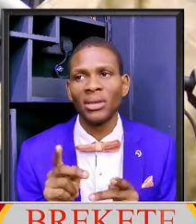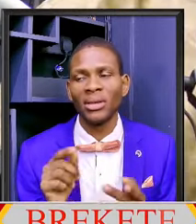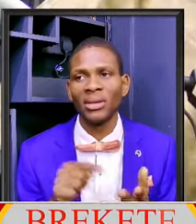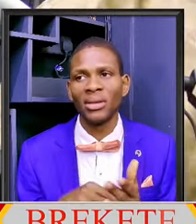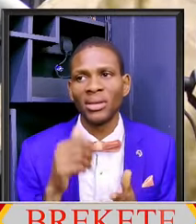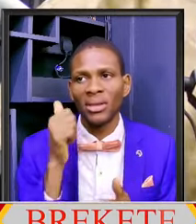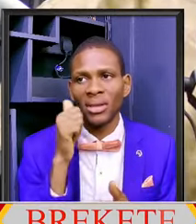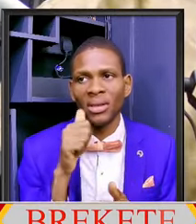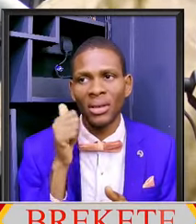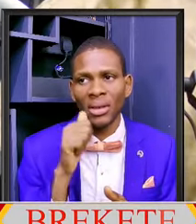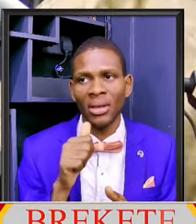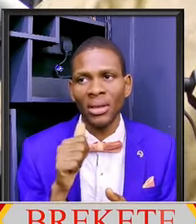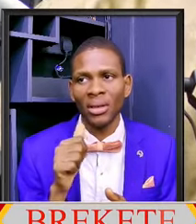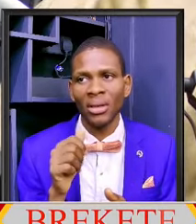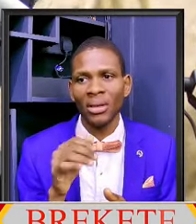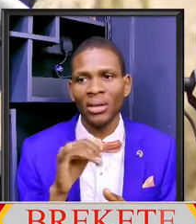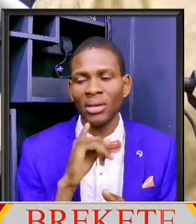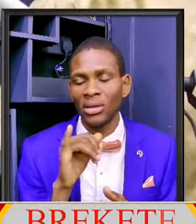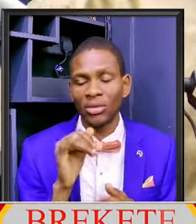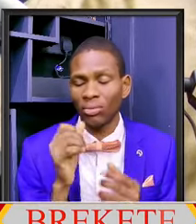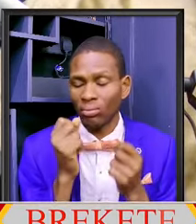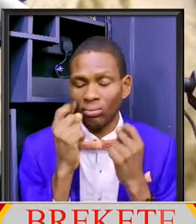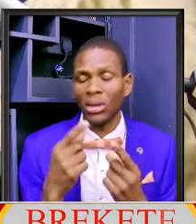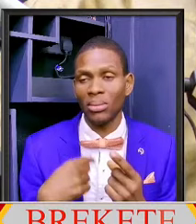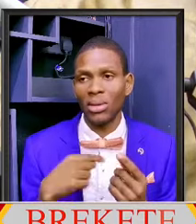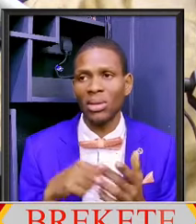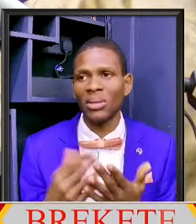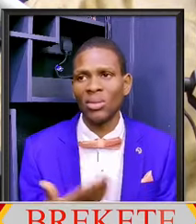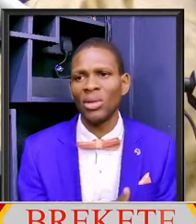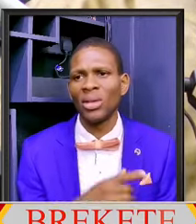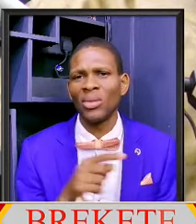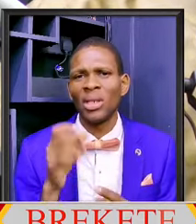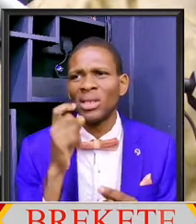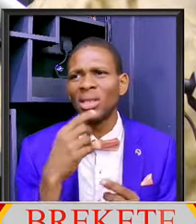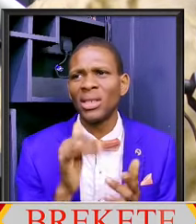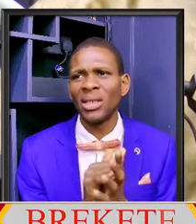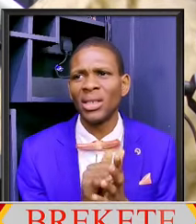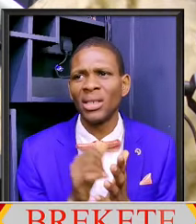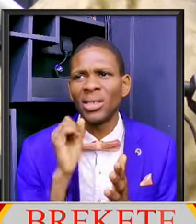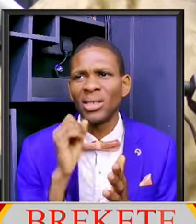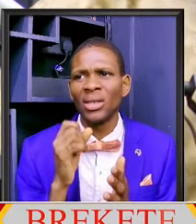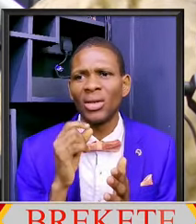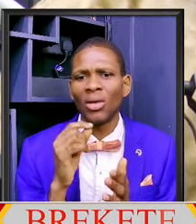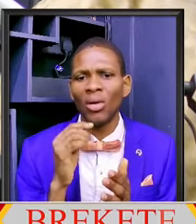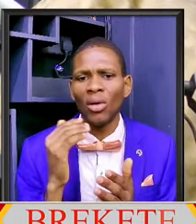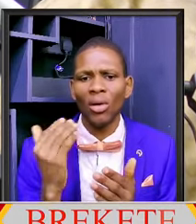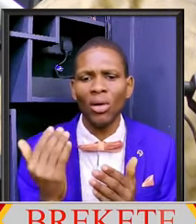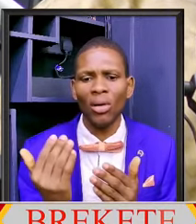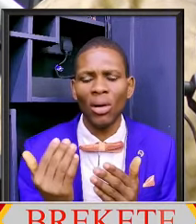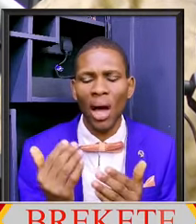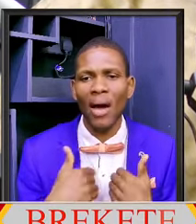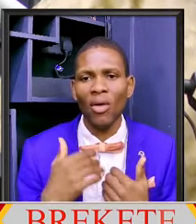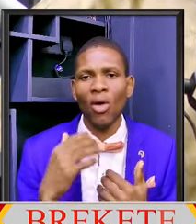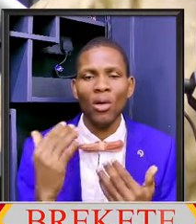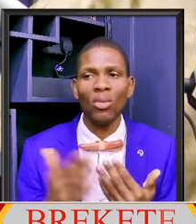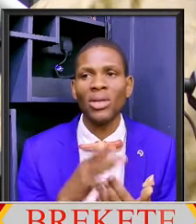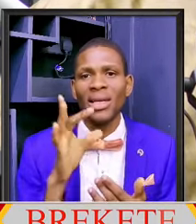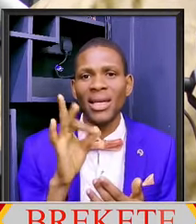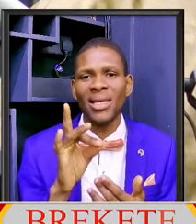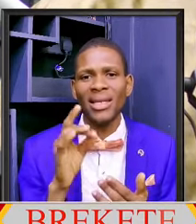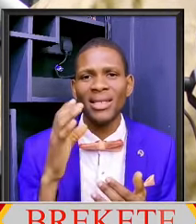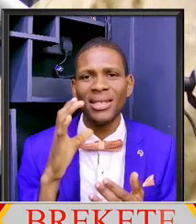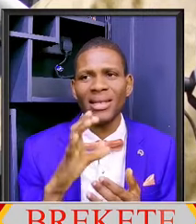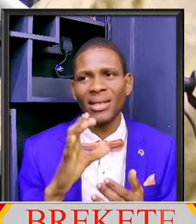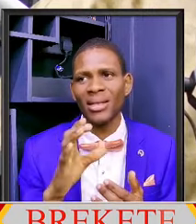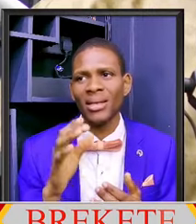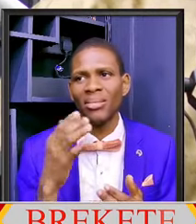This girl, she shocked me this morning. In fact, when she said she had almost 8 credits, I was